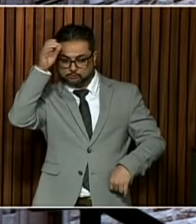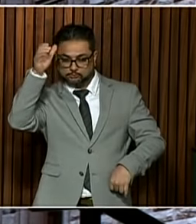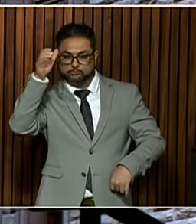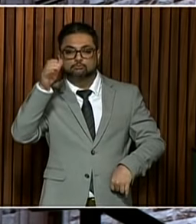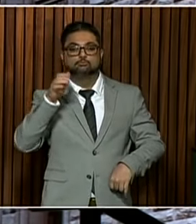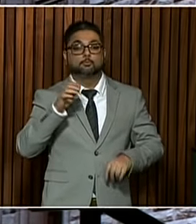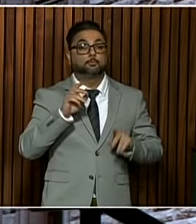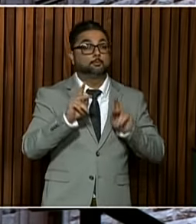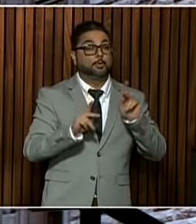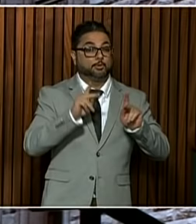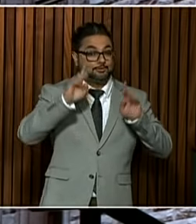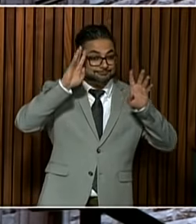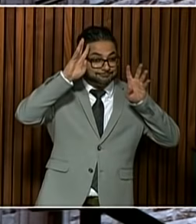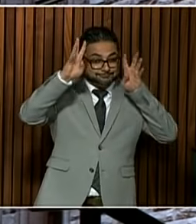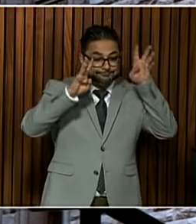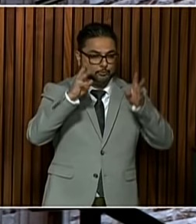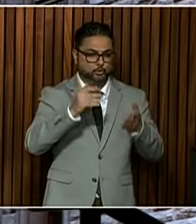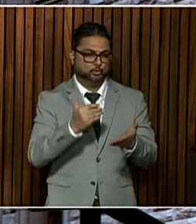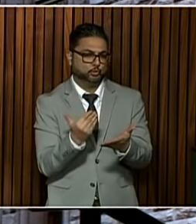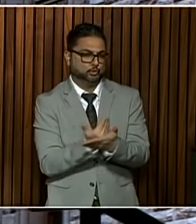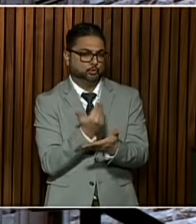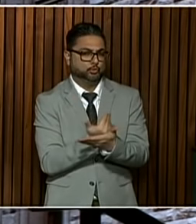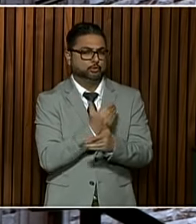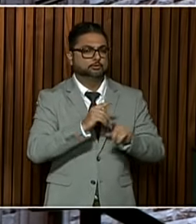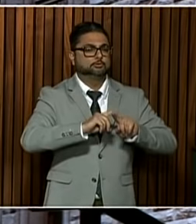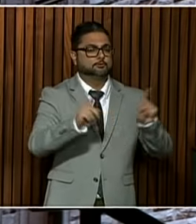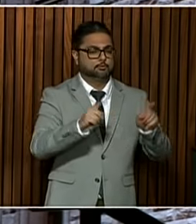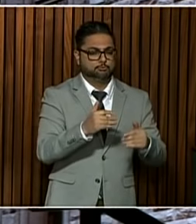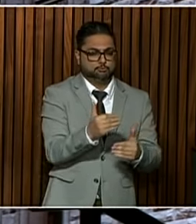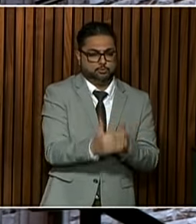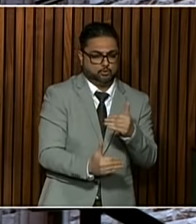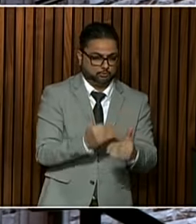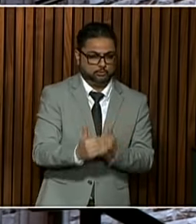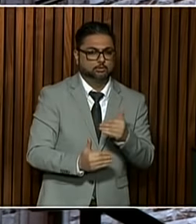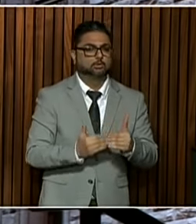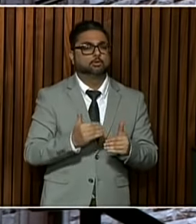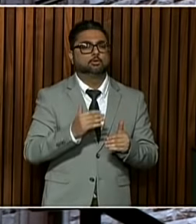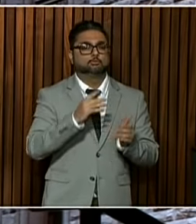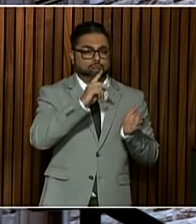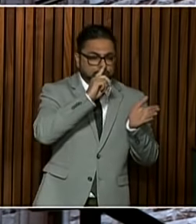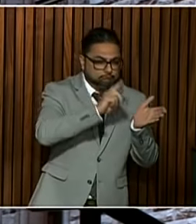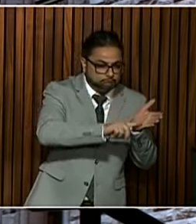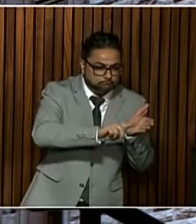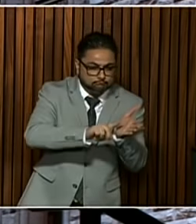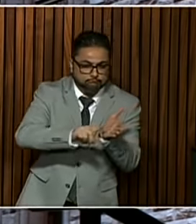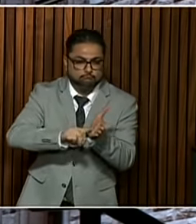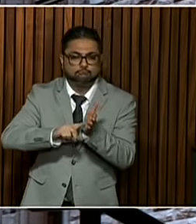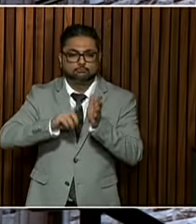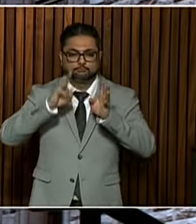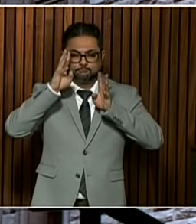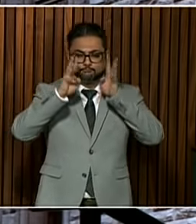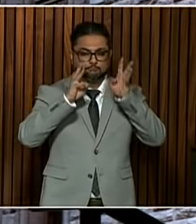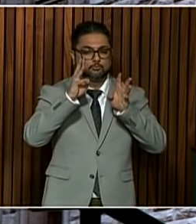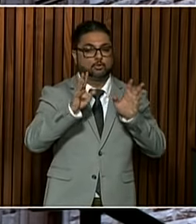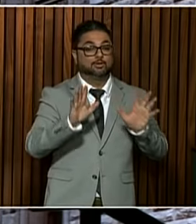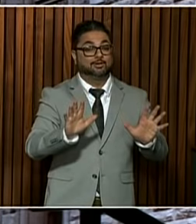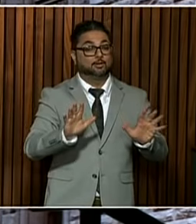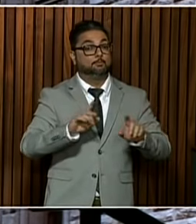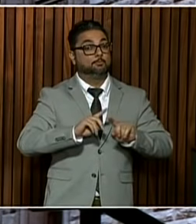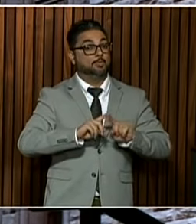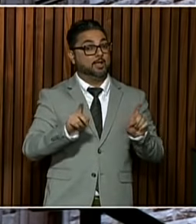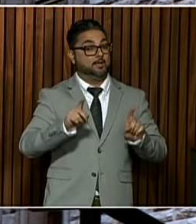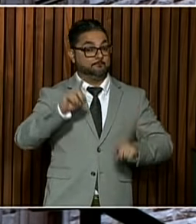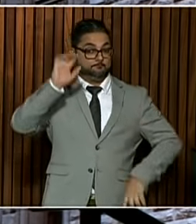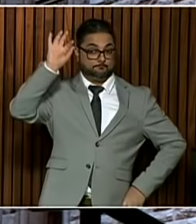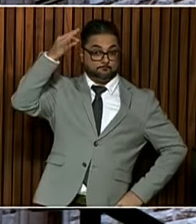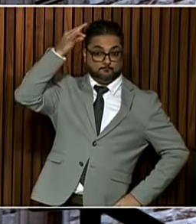it and different methods to use to carry out the research. But right now, from our federal people who are getting back